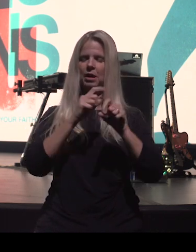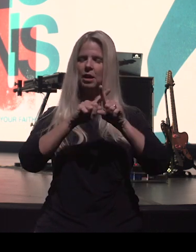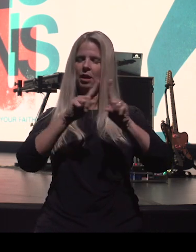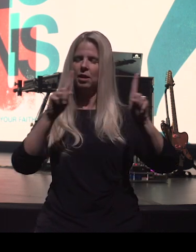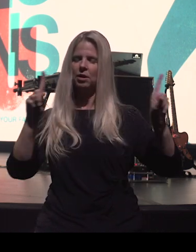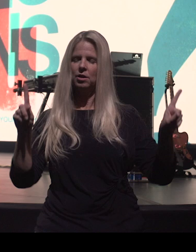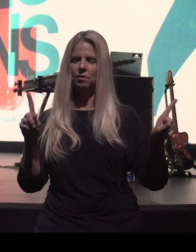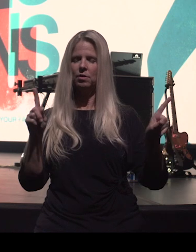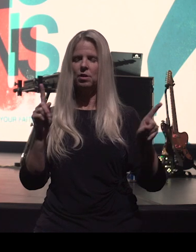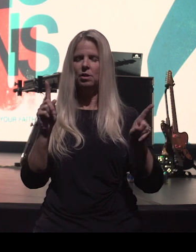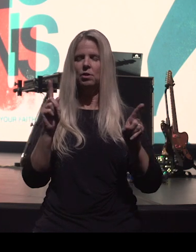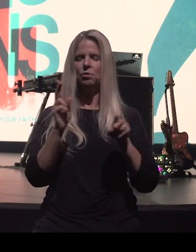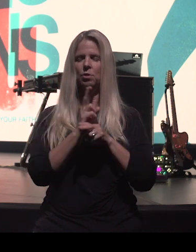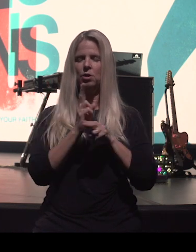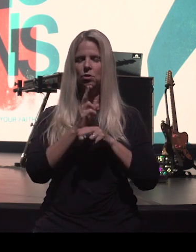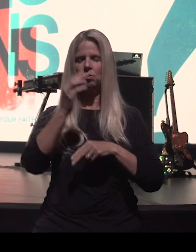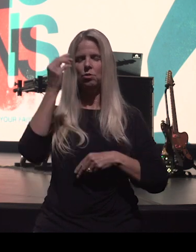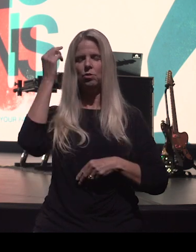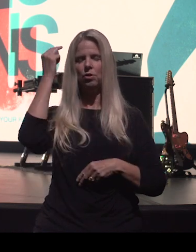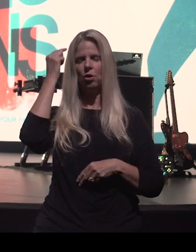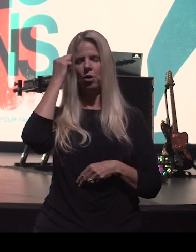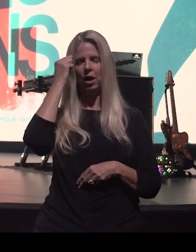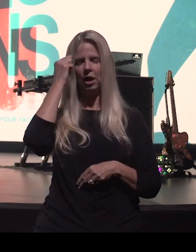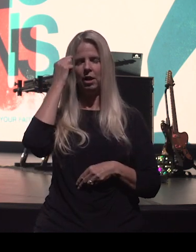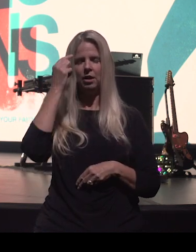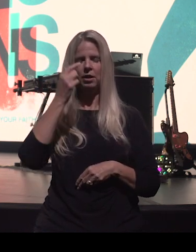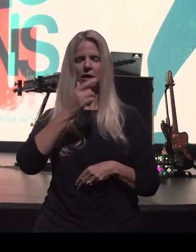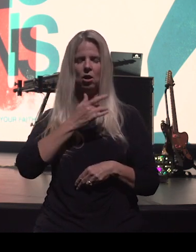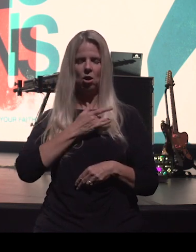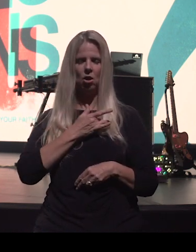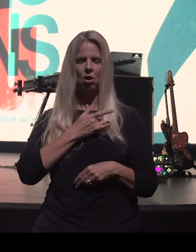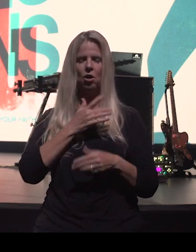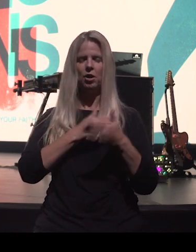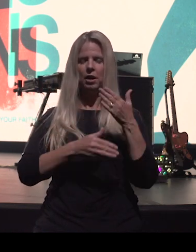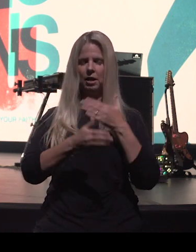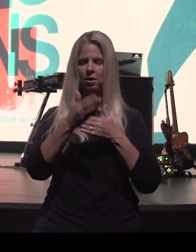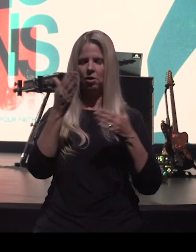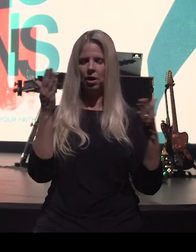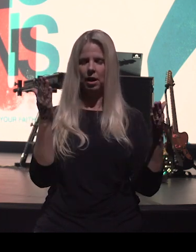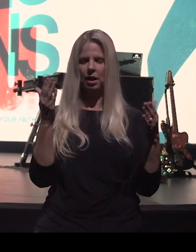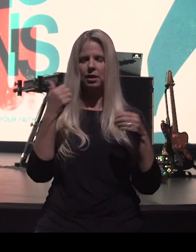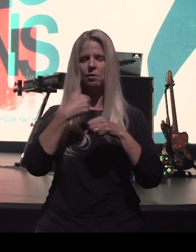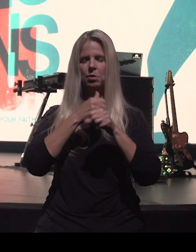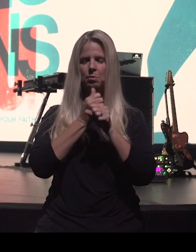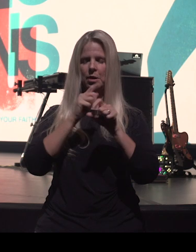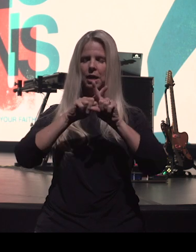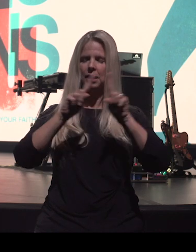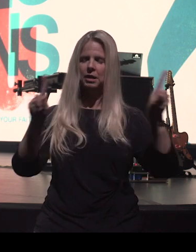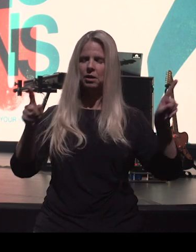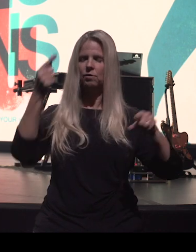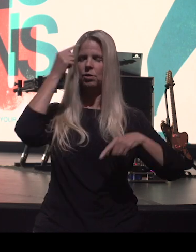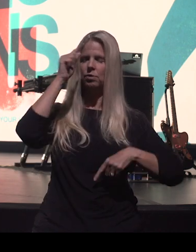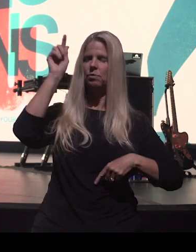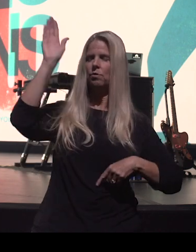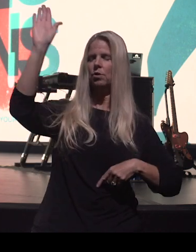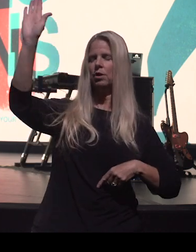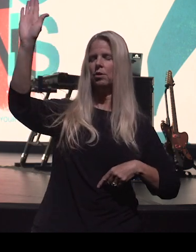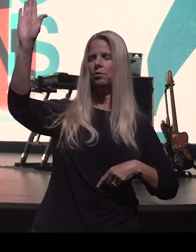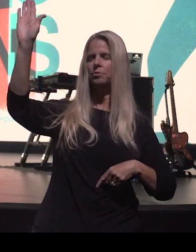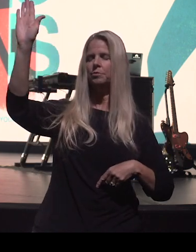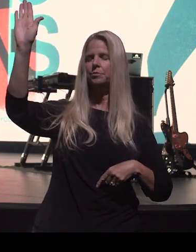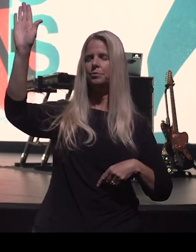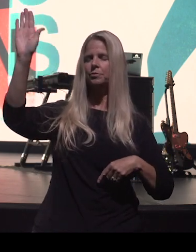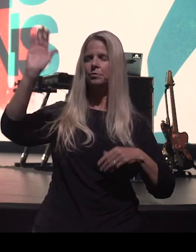our head, our heart, and our hands, and together we go make a difference for you. God, challenge any of us today that